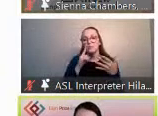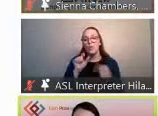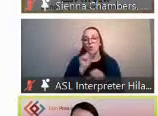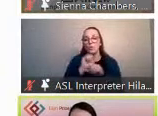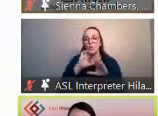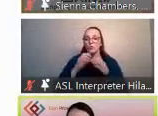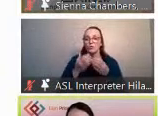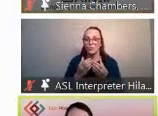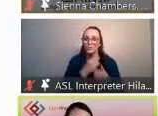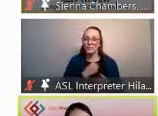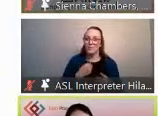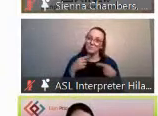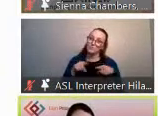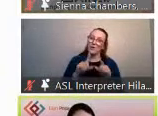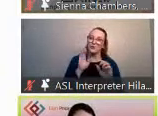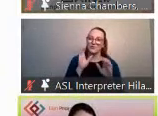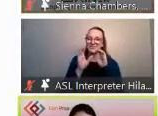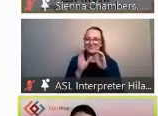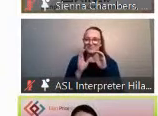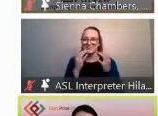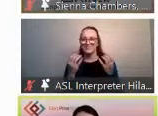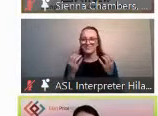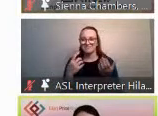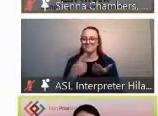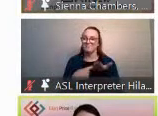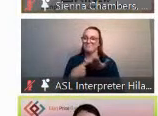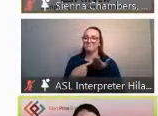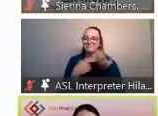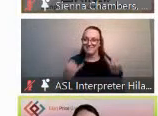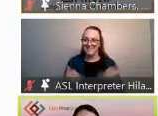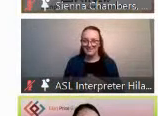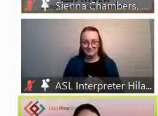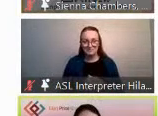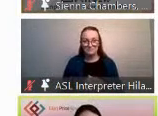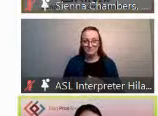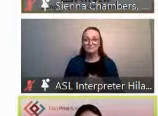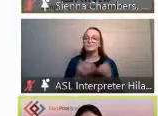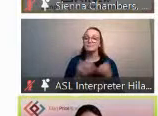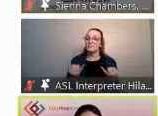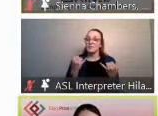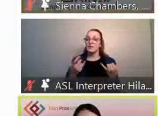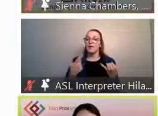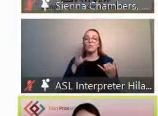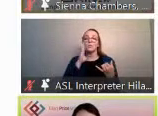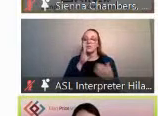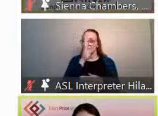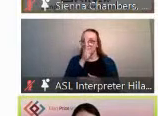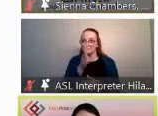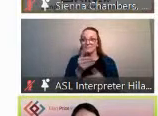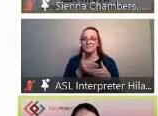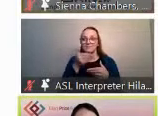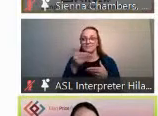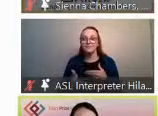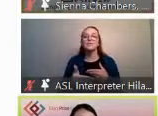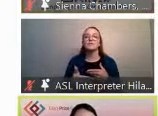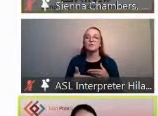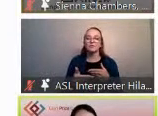today. As indicated before, we are now going to move directly into the child trends